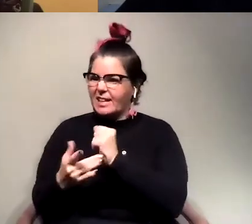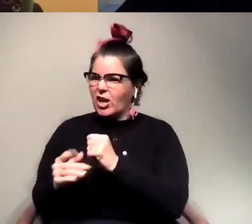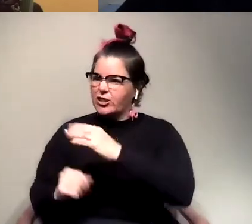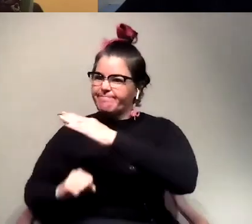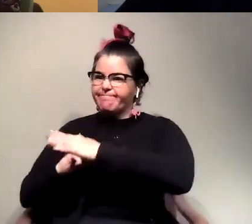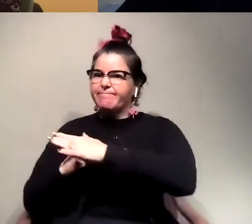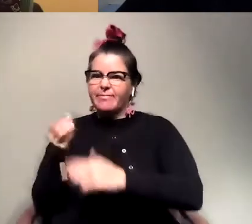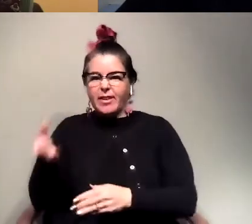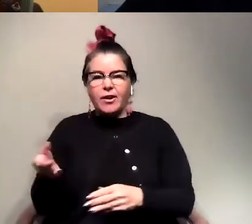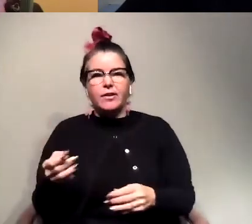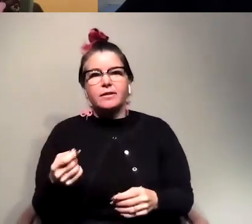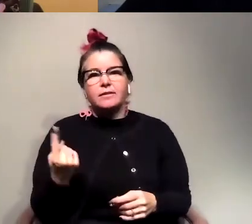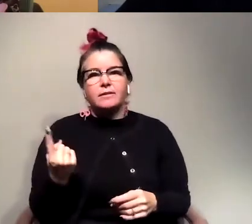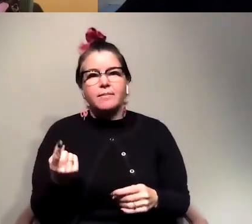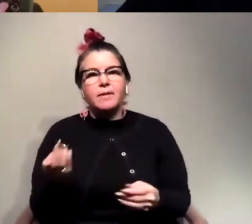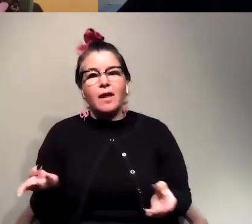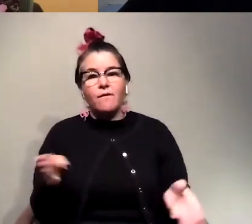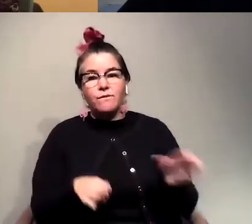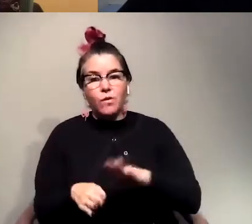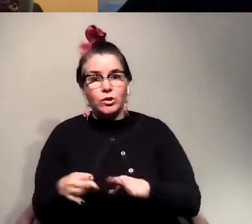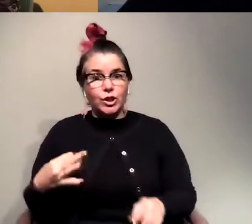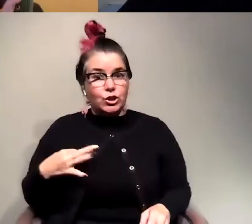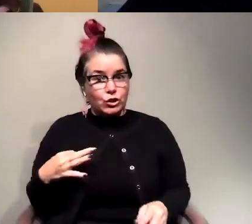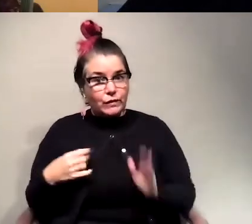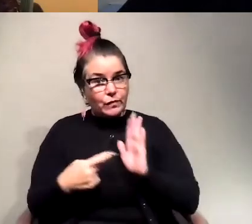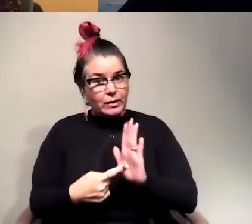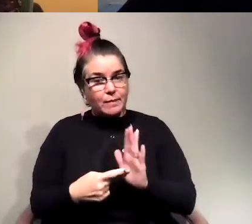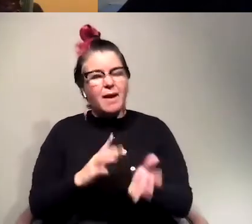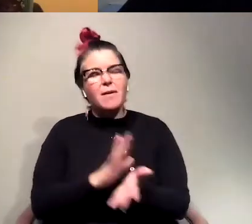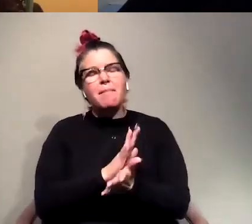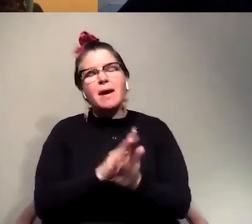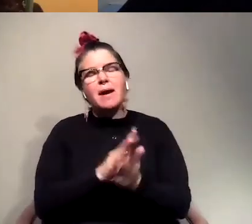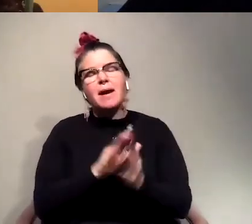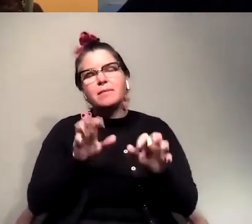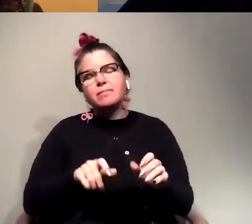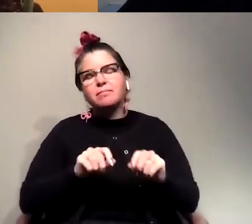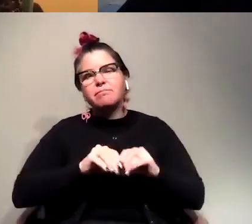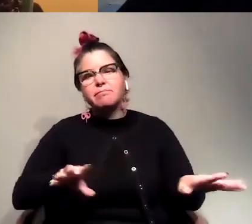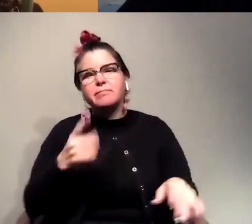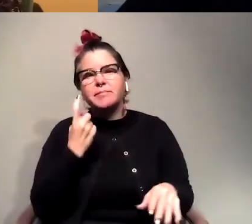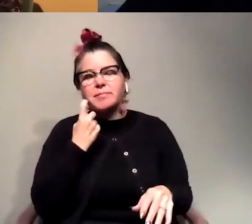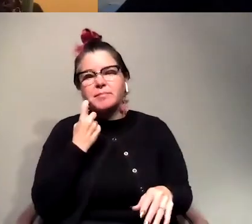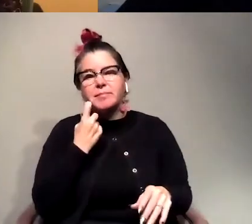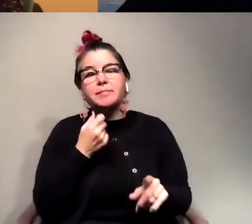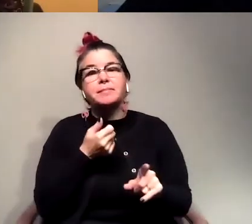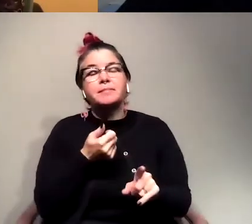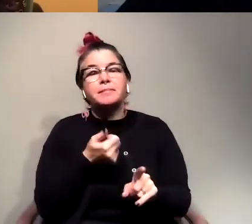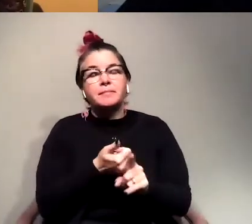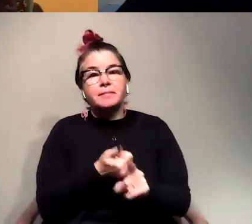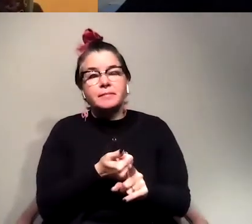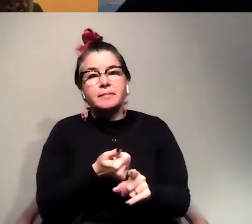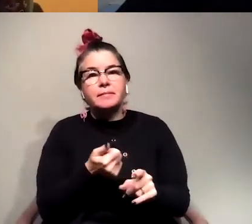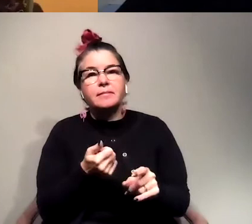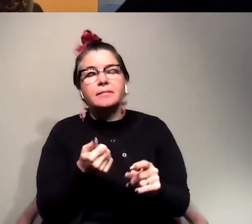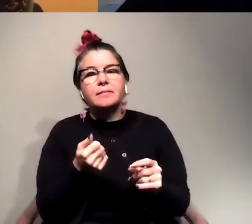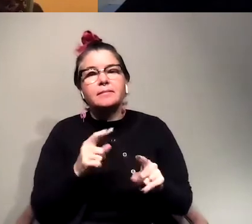doing something like folding a shirt. There was a paper that came out recently where they had, with a lot